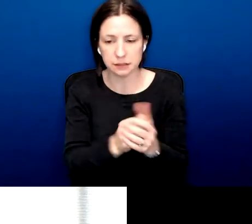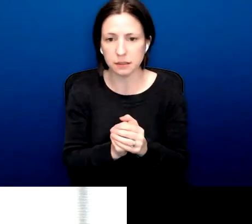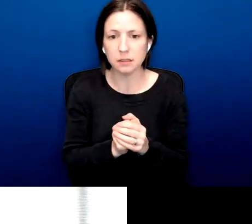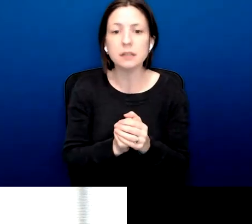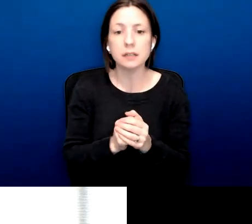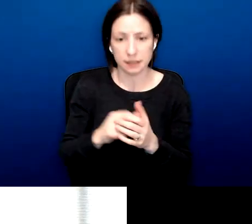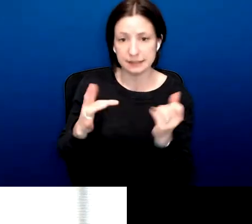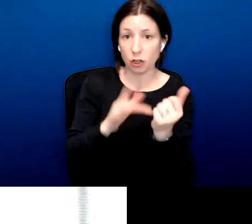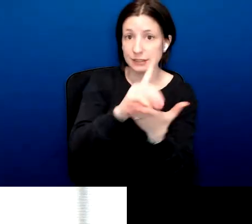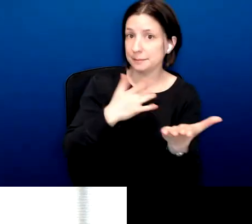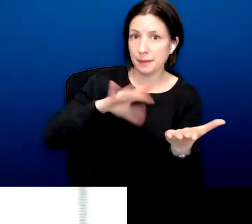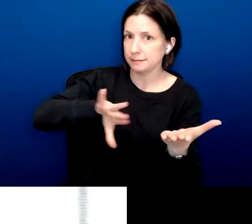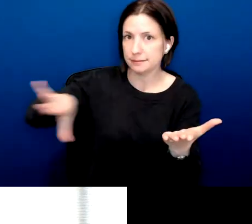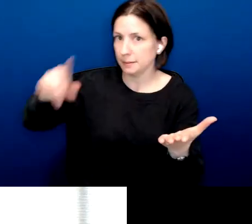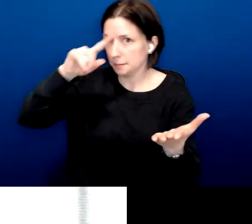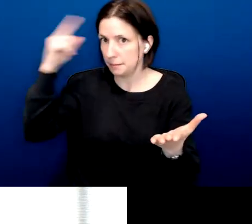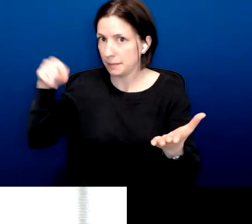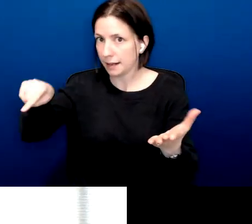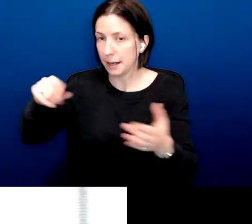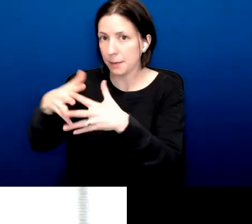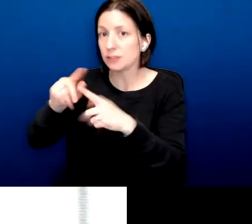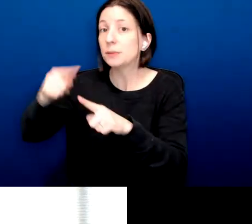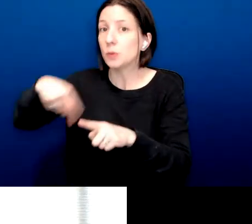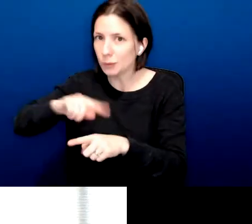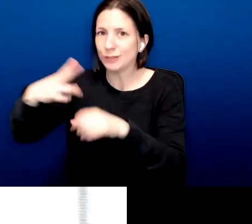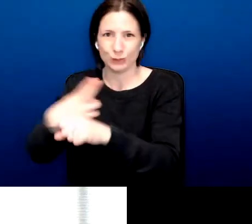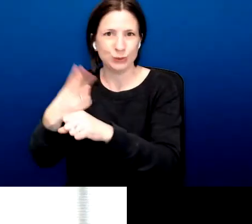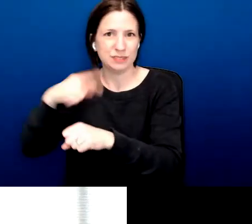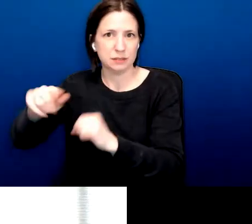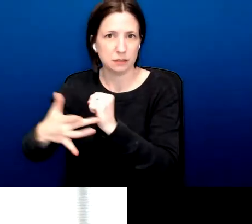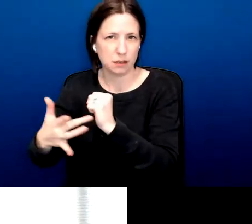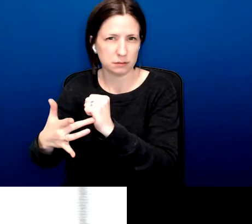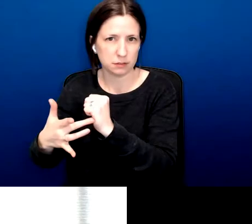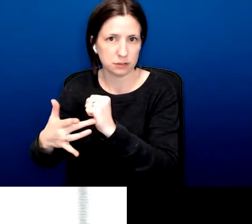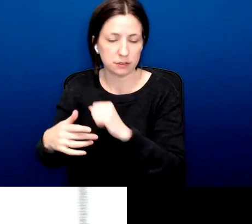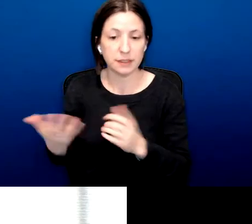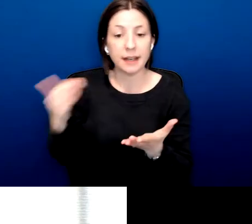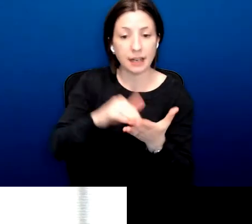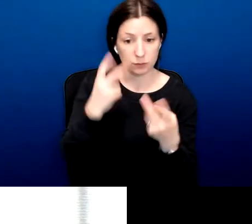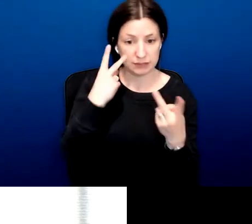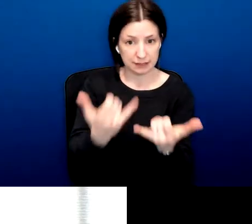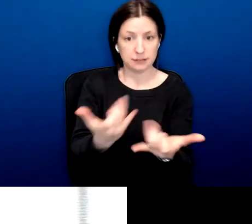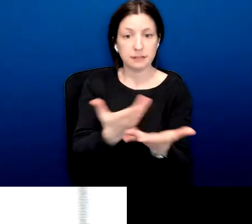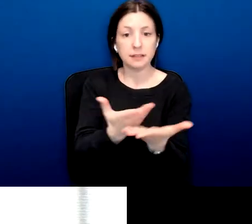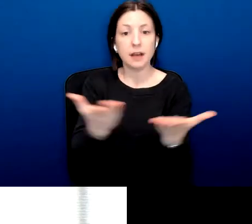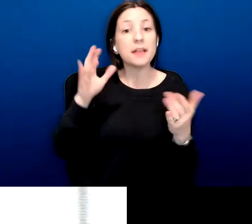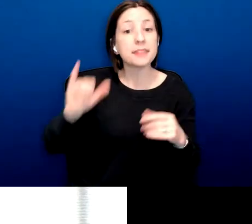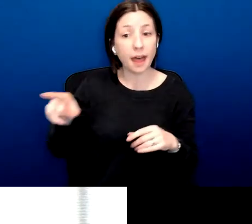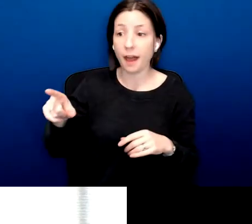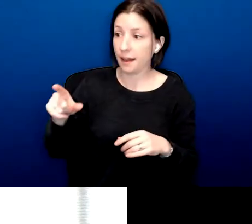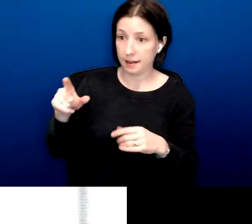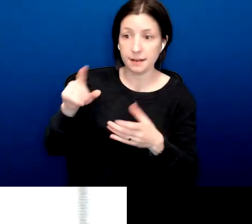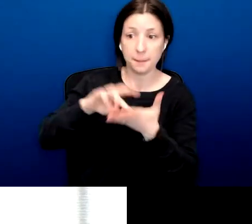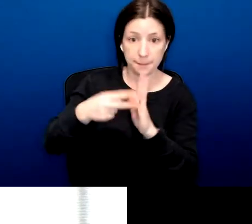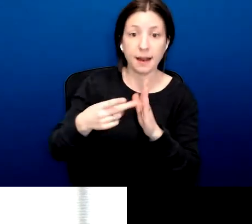although again, we were prominent users of these technologies. What we're seeing today is that again, this onset ultimately has led to